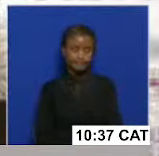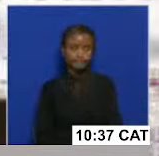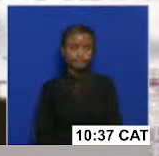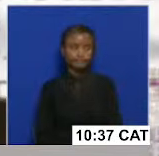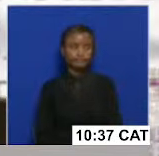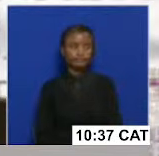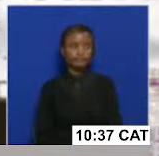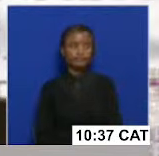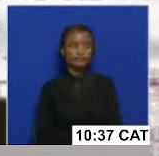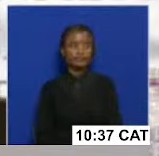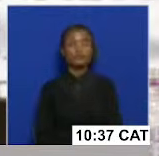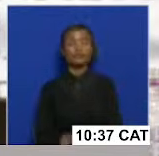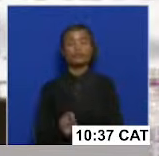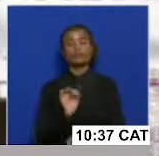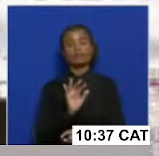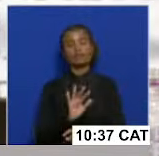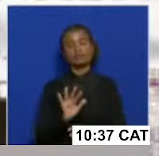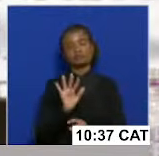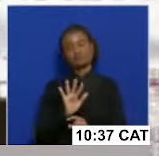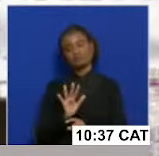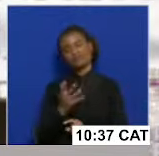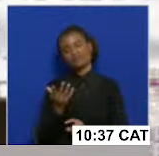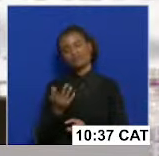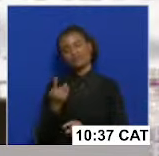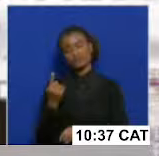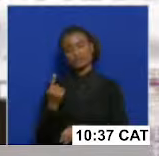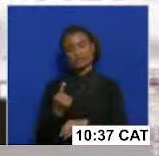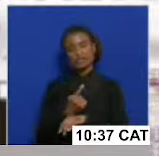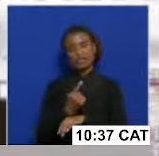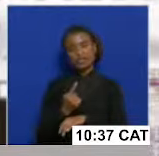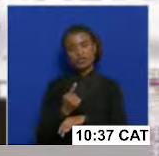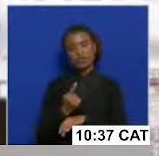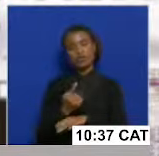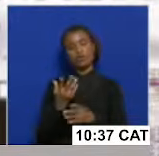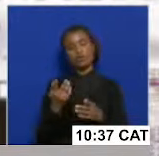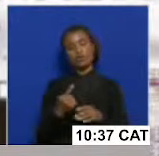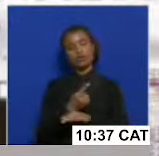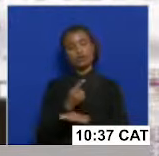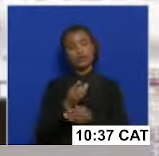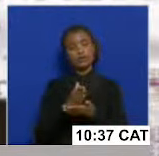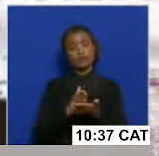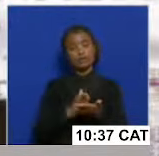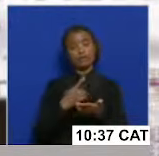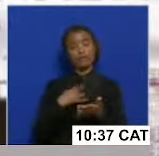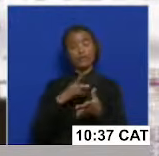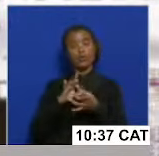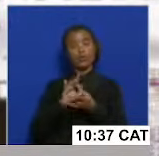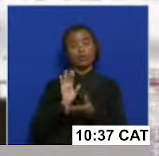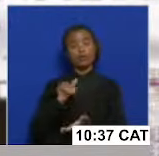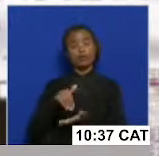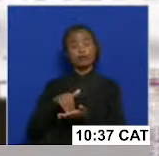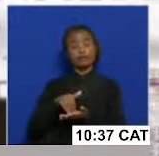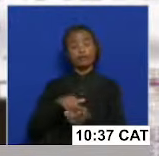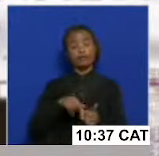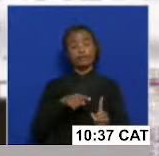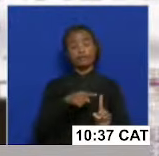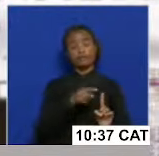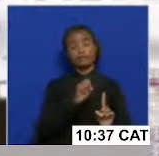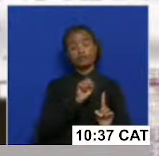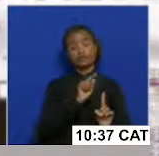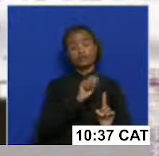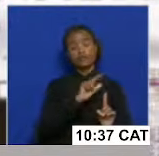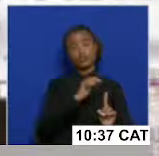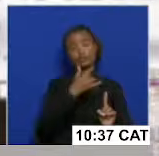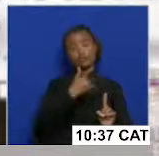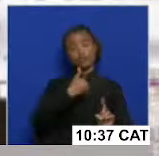Approximately an hour and a half after I arrived home, Officer Stolz phoned me. She phoned me and told me that they